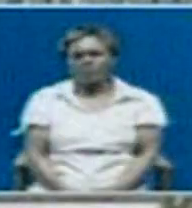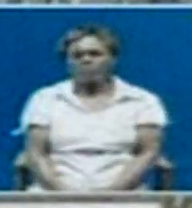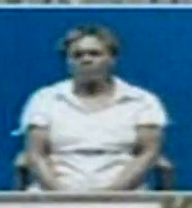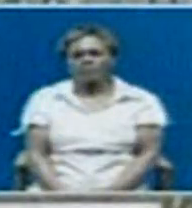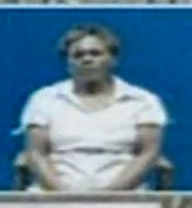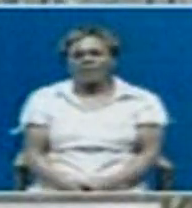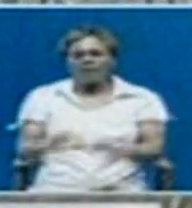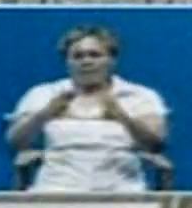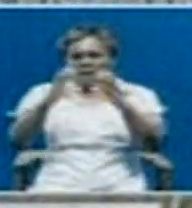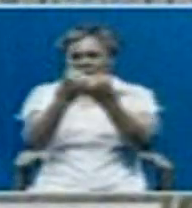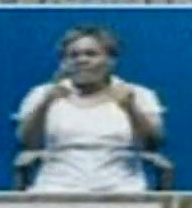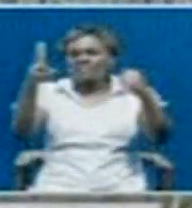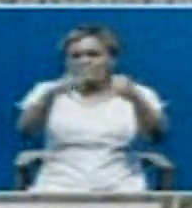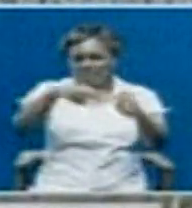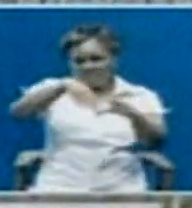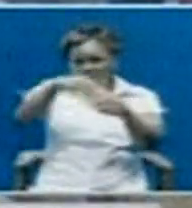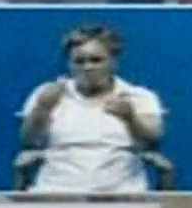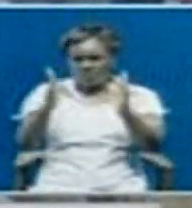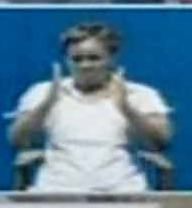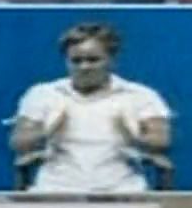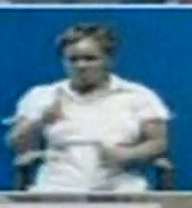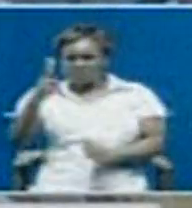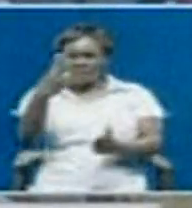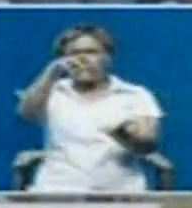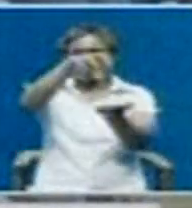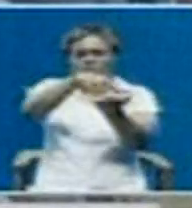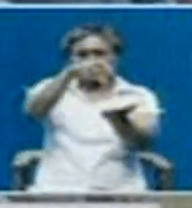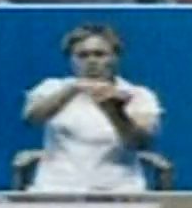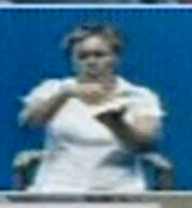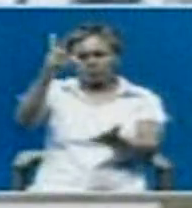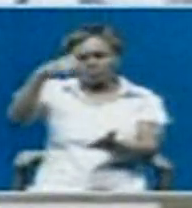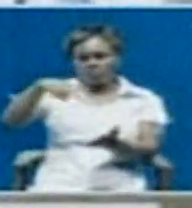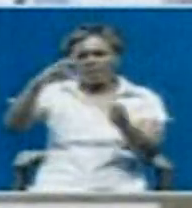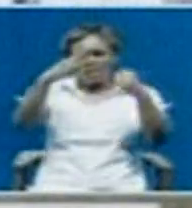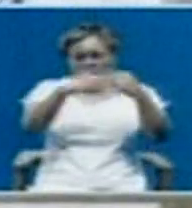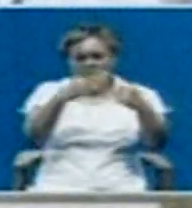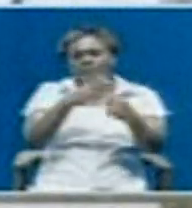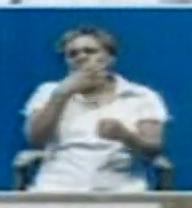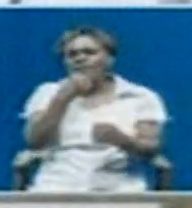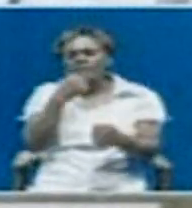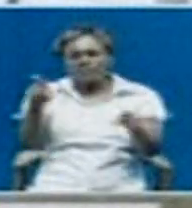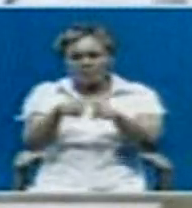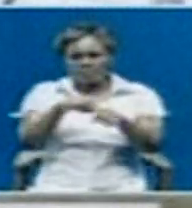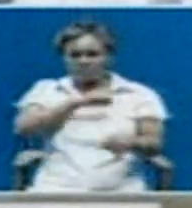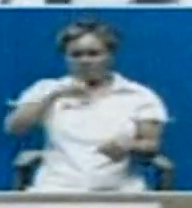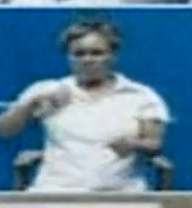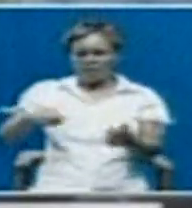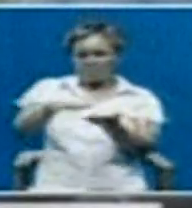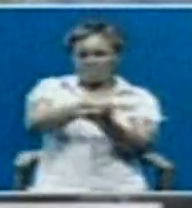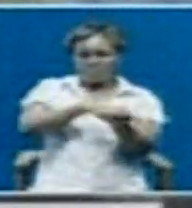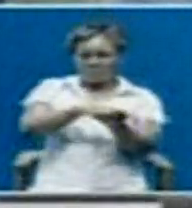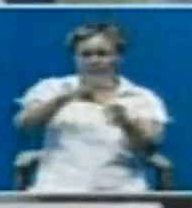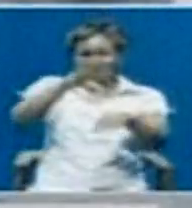A class 7 dropout, Julius Tanki, who was second in Nairobi, won the 8 kilometers junior men's race. The Japan-based 17-year-old